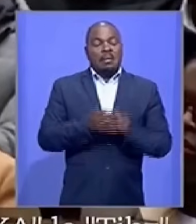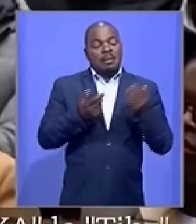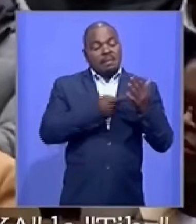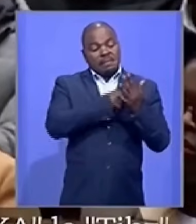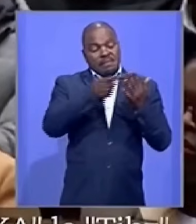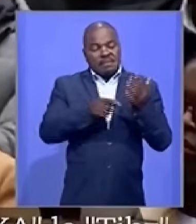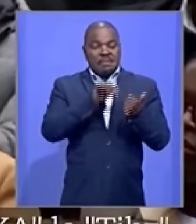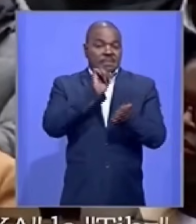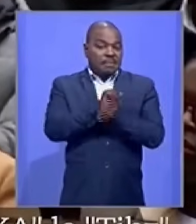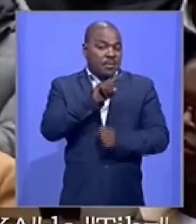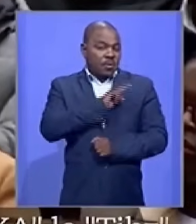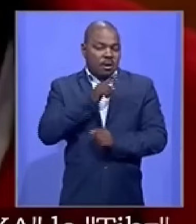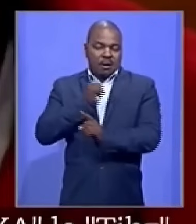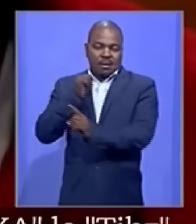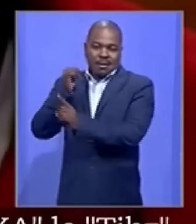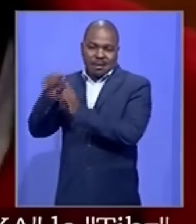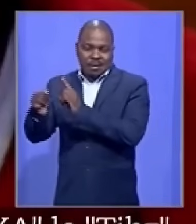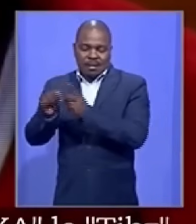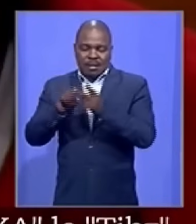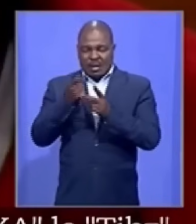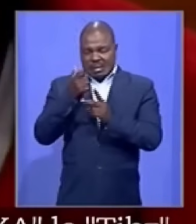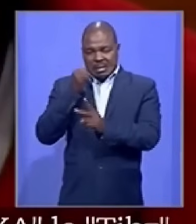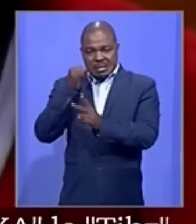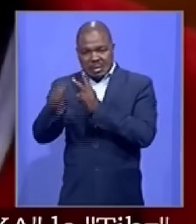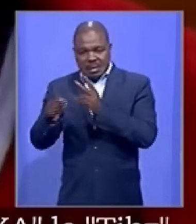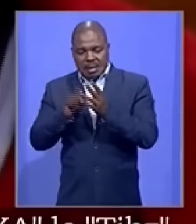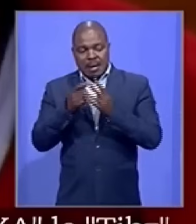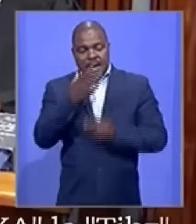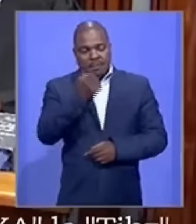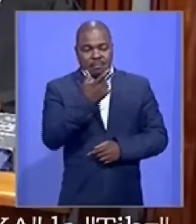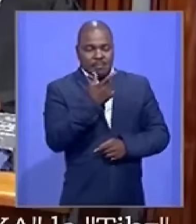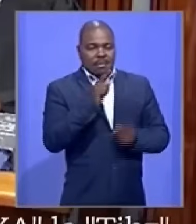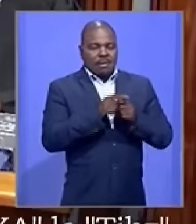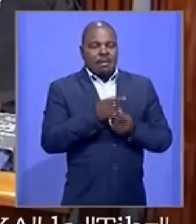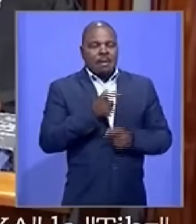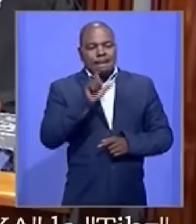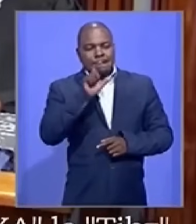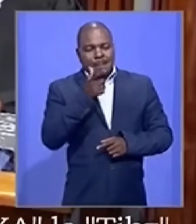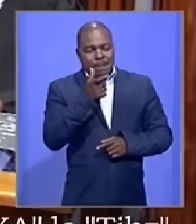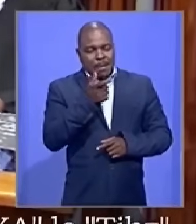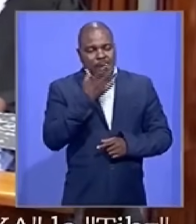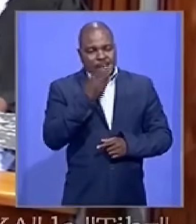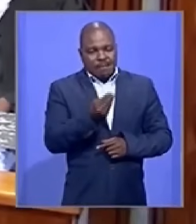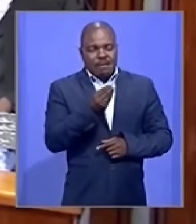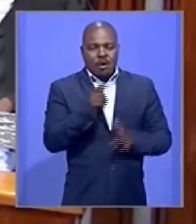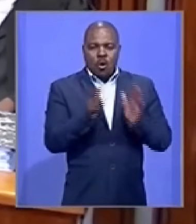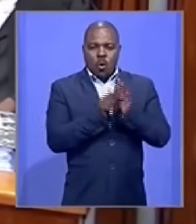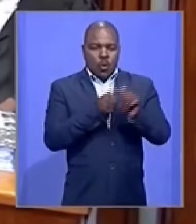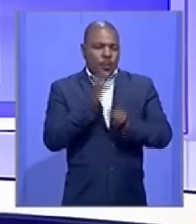Baqosuwa ba tobane le diqoso tsa polao, teko ya polao lo ba le sethunya le dikulo tse seng molaong.